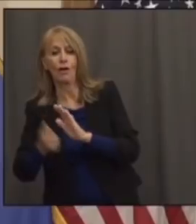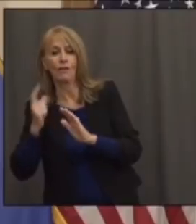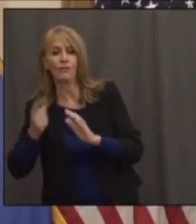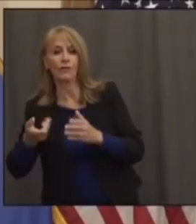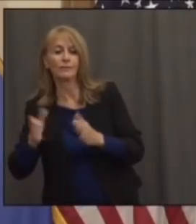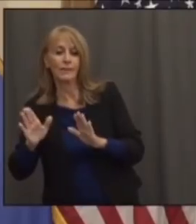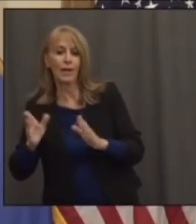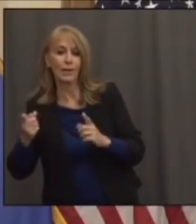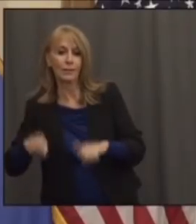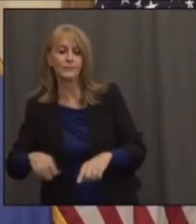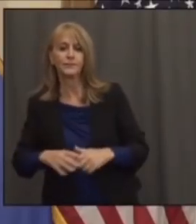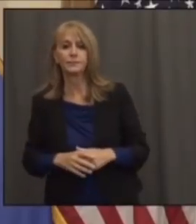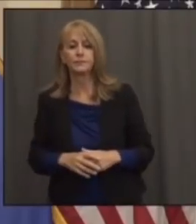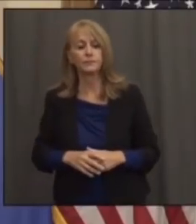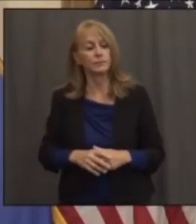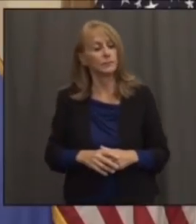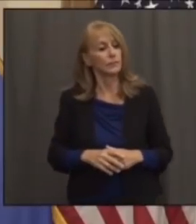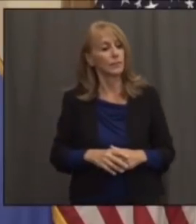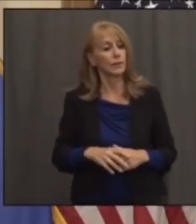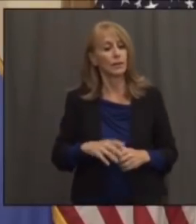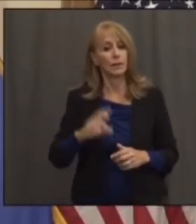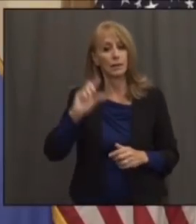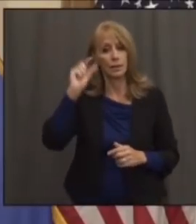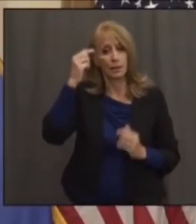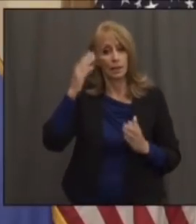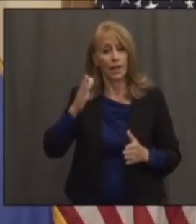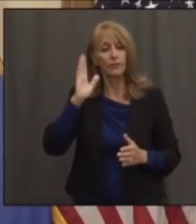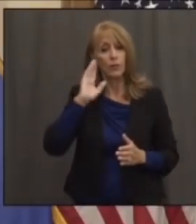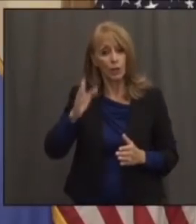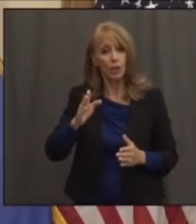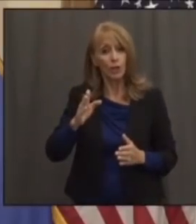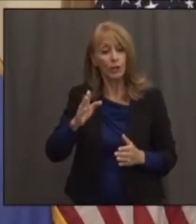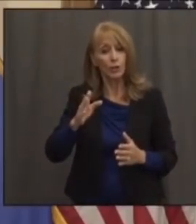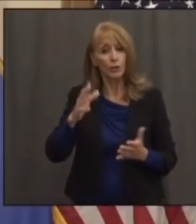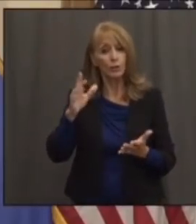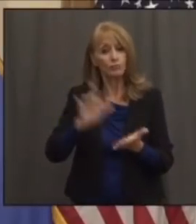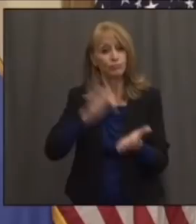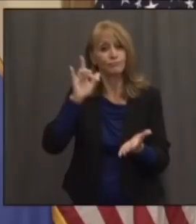And Governor, do you look forward to taking advantage of recreational pot?